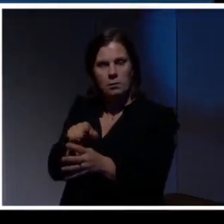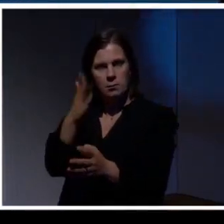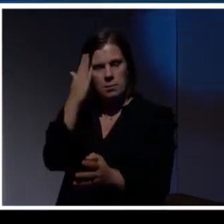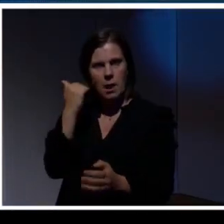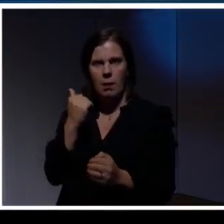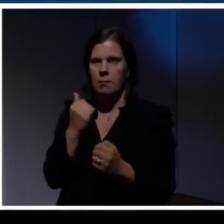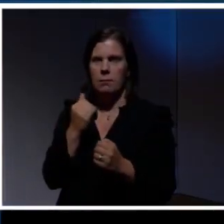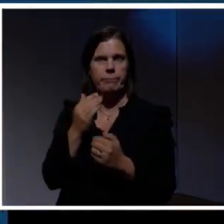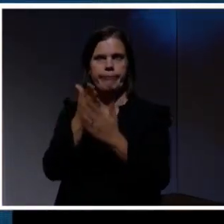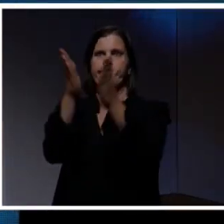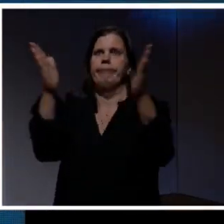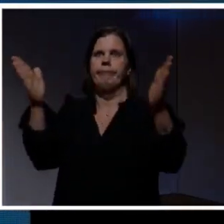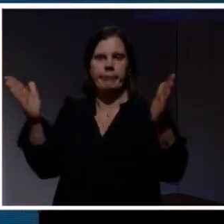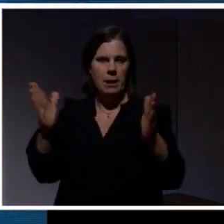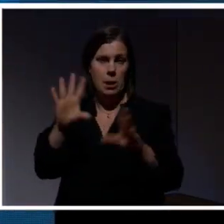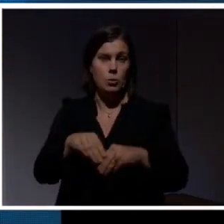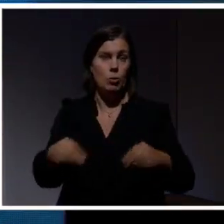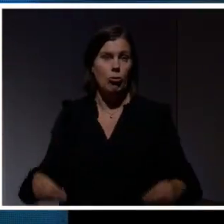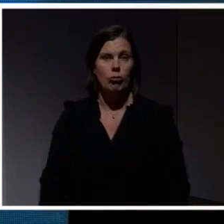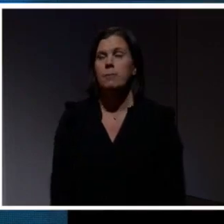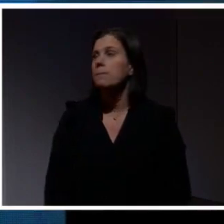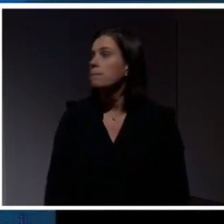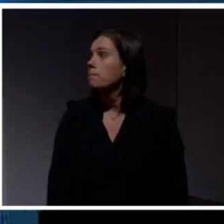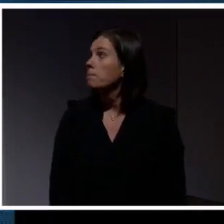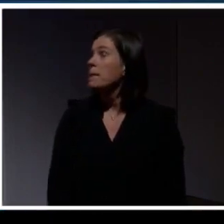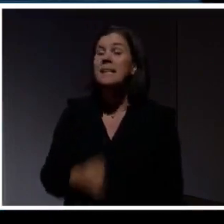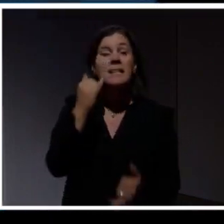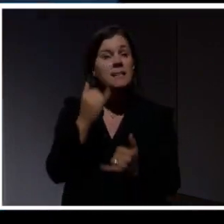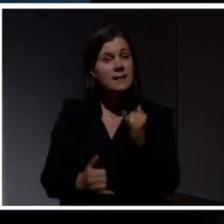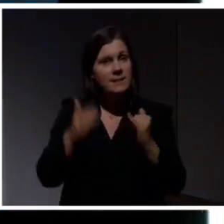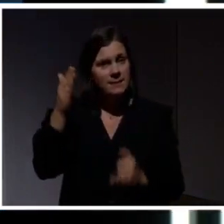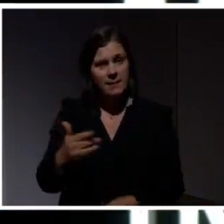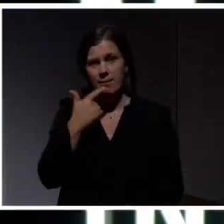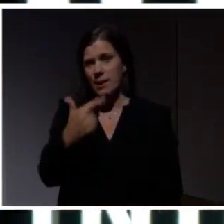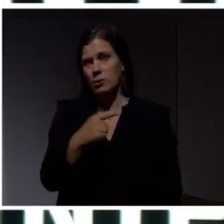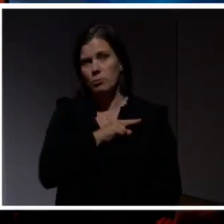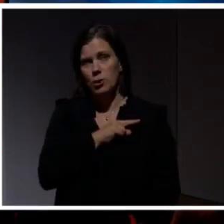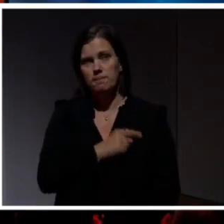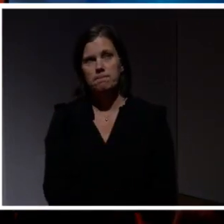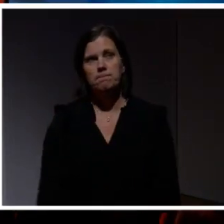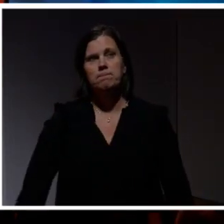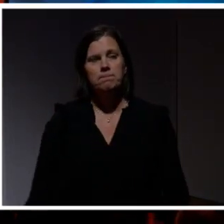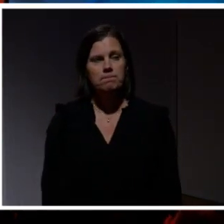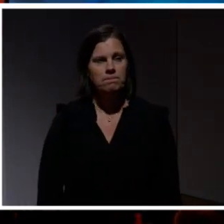very exciting results. This is my last slide. Thank you very much.